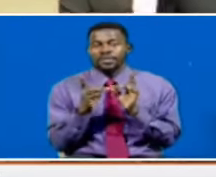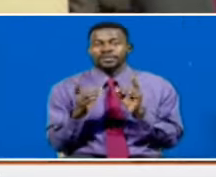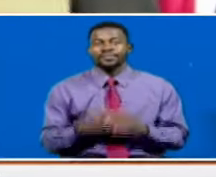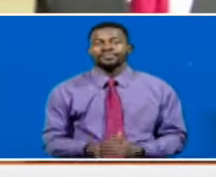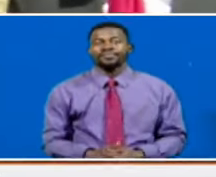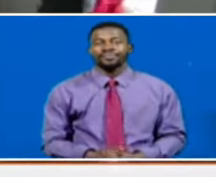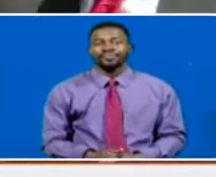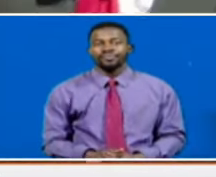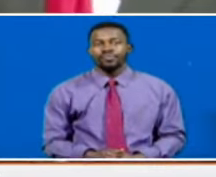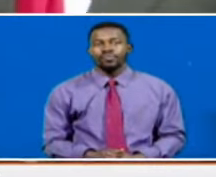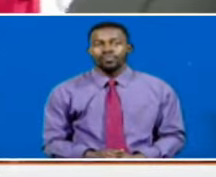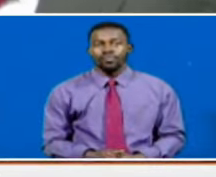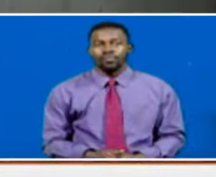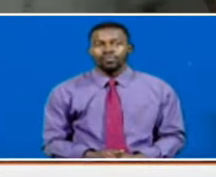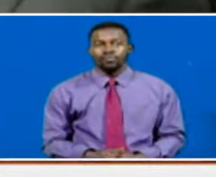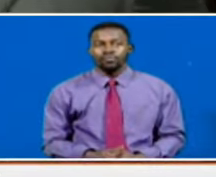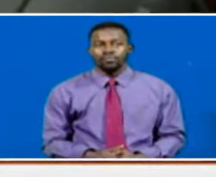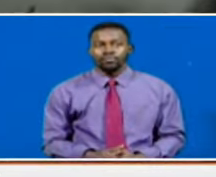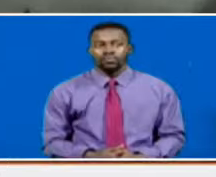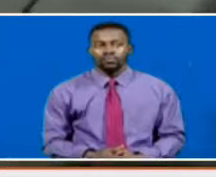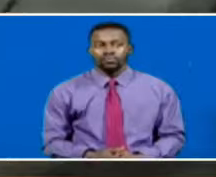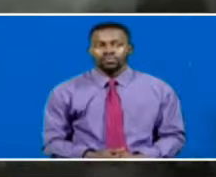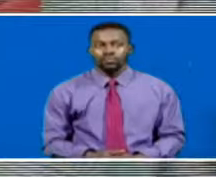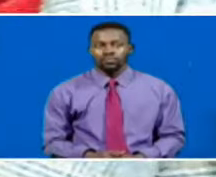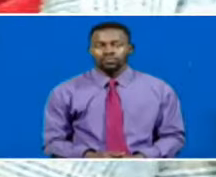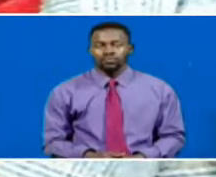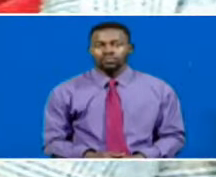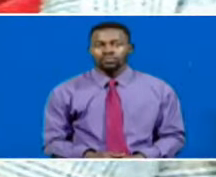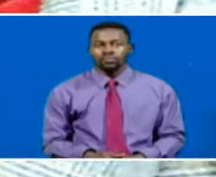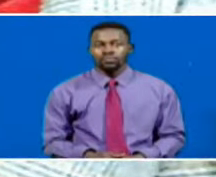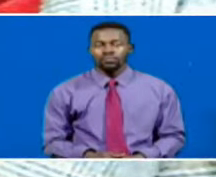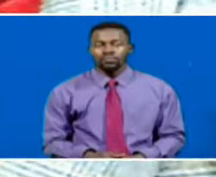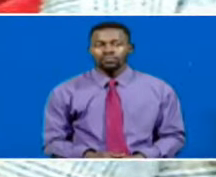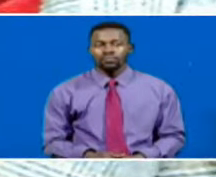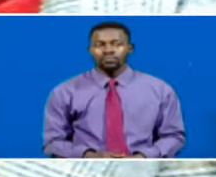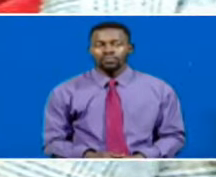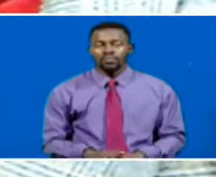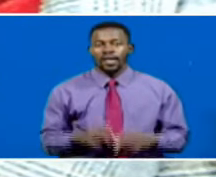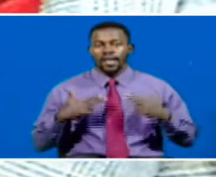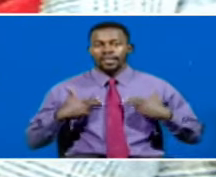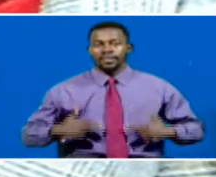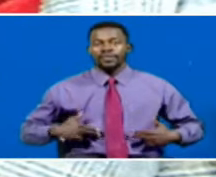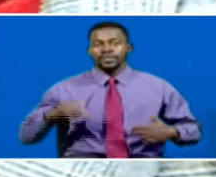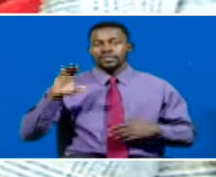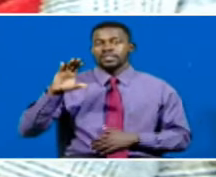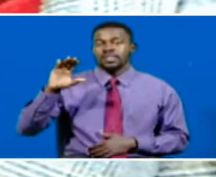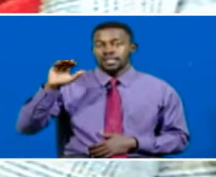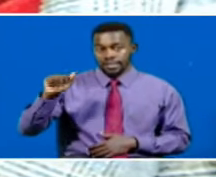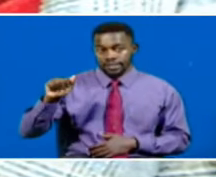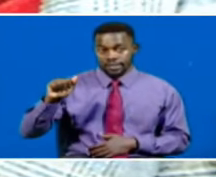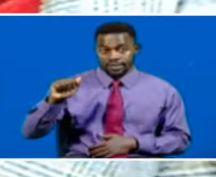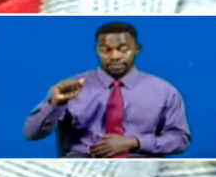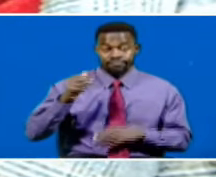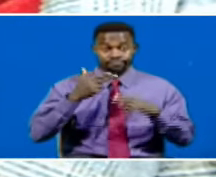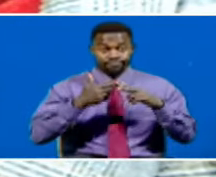Francis, KTN News, Nairobi. Health Cabinet Secretary Susan Nakhumicha is asking medics to